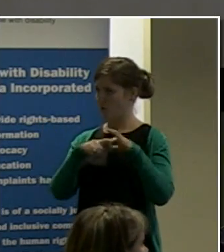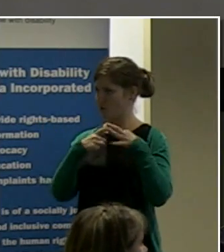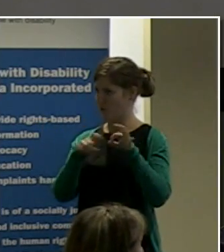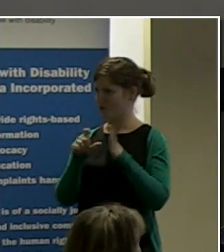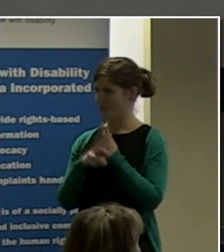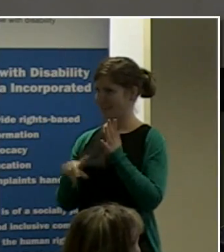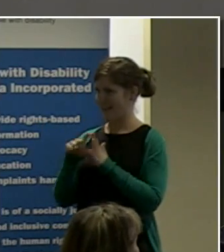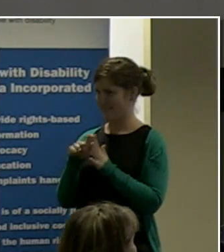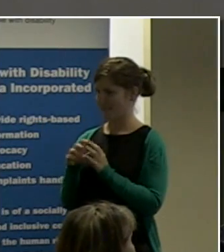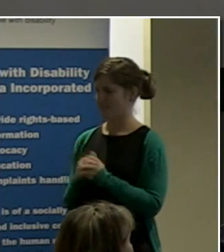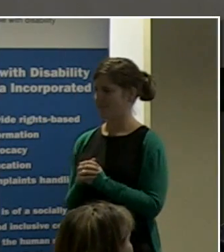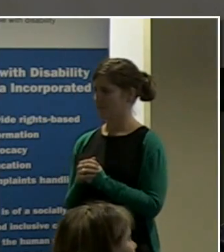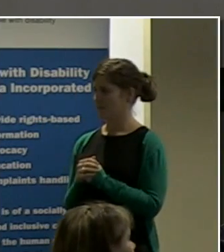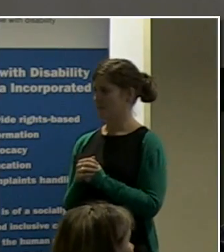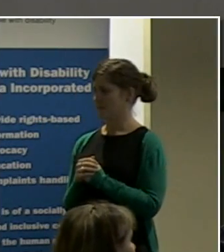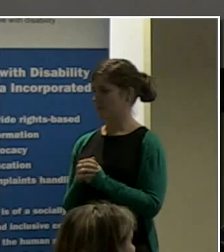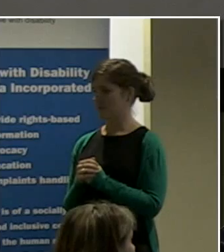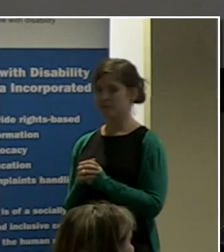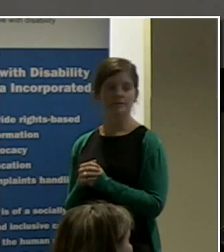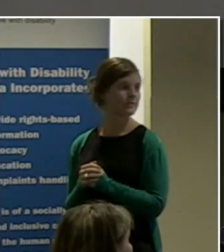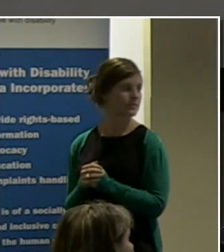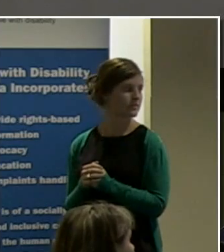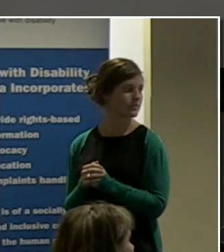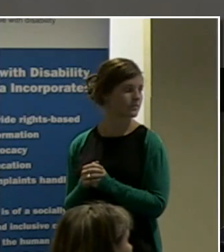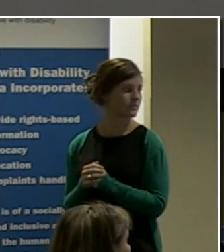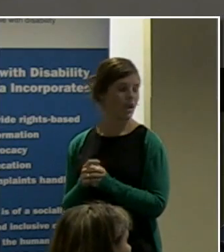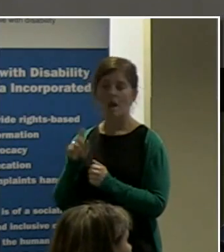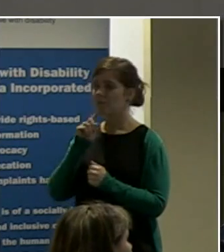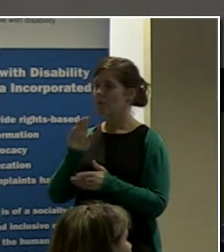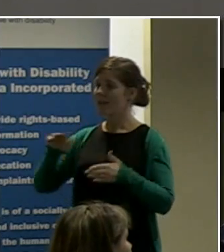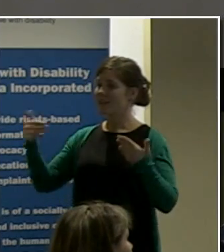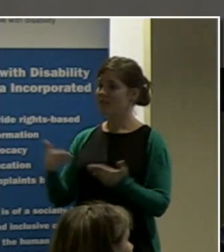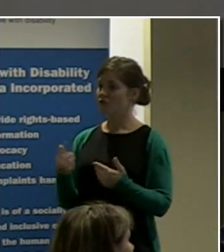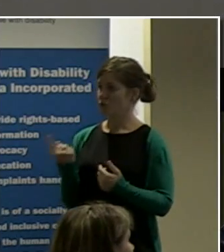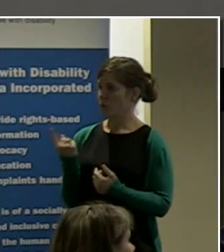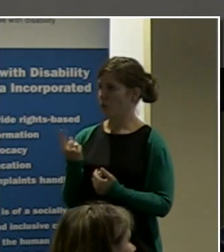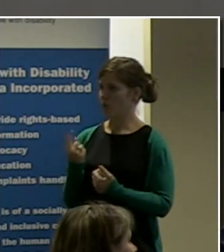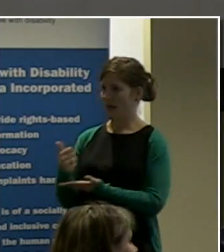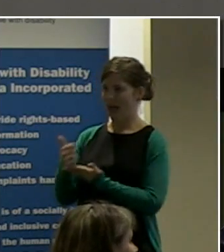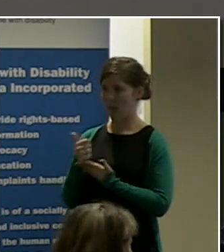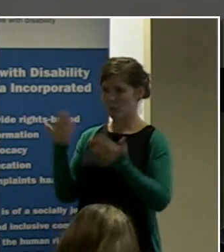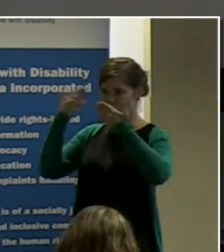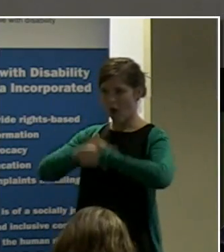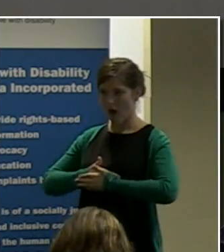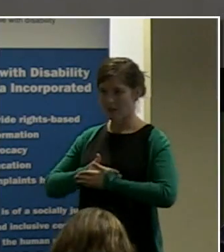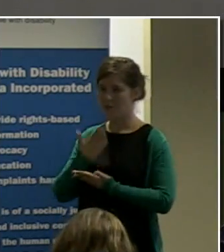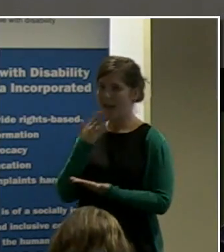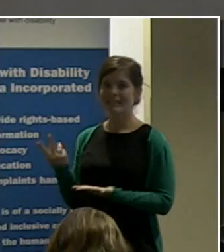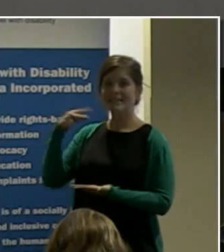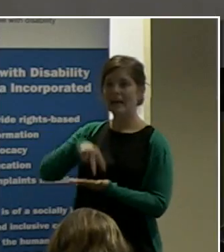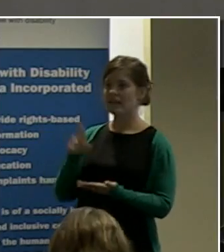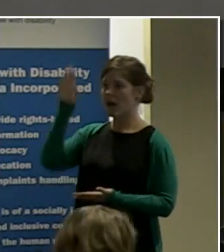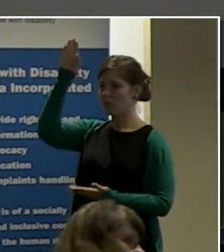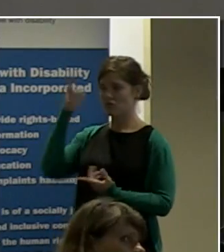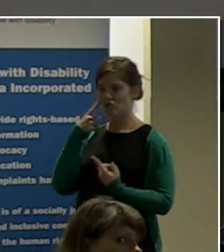number of years here at these meetings. So I'd like to introduce some people who are assisting us tonight, and if they could stand up and